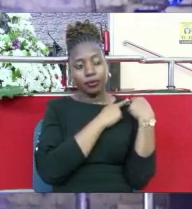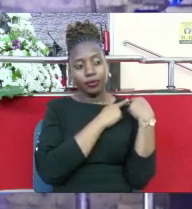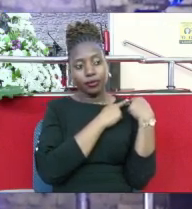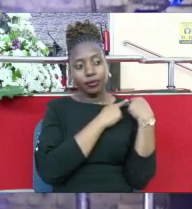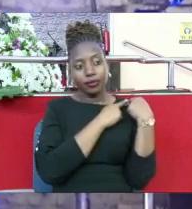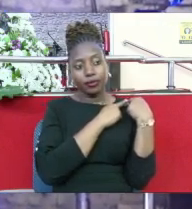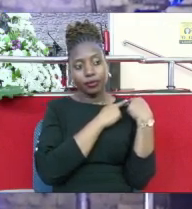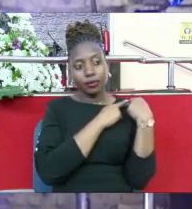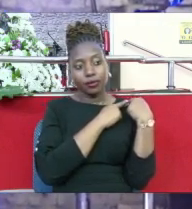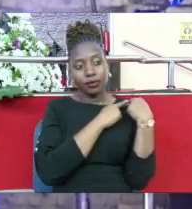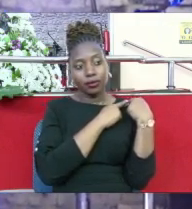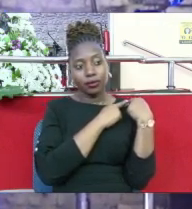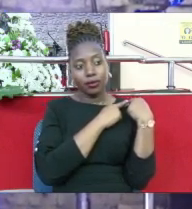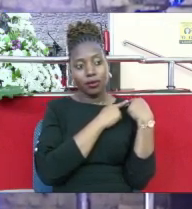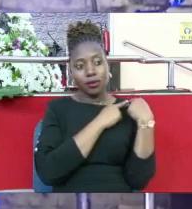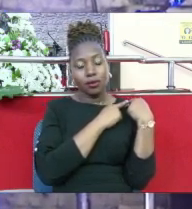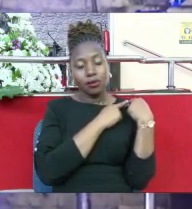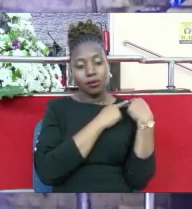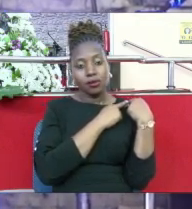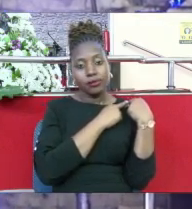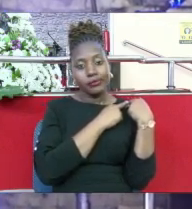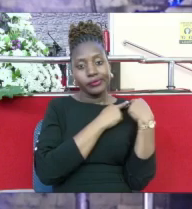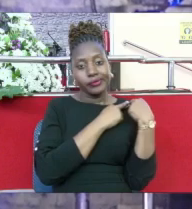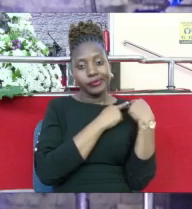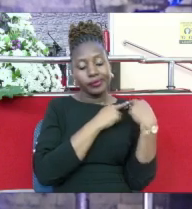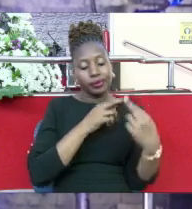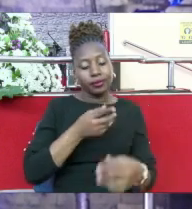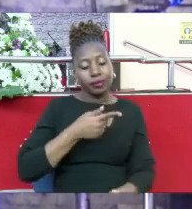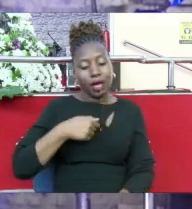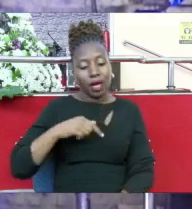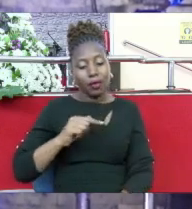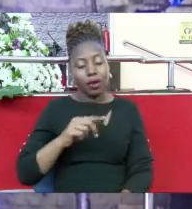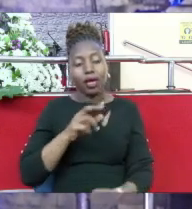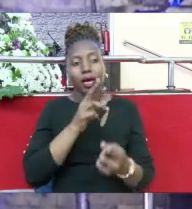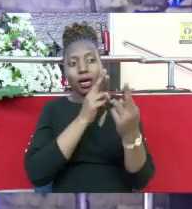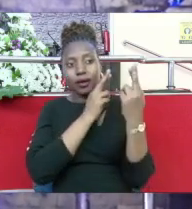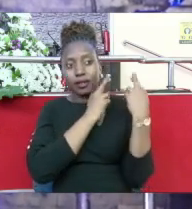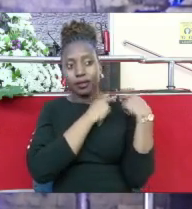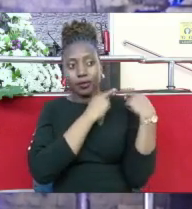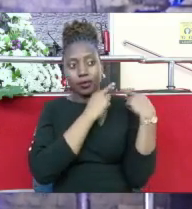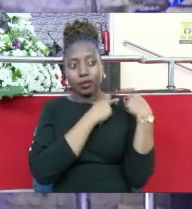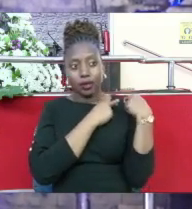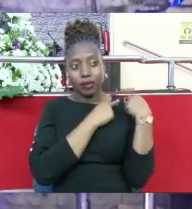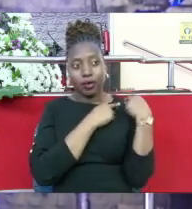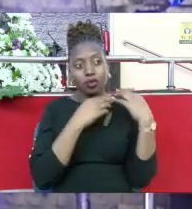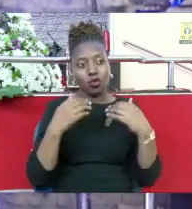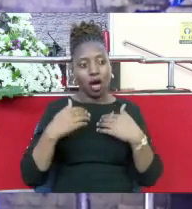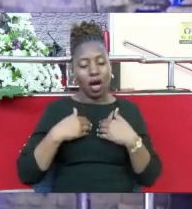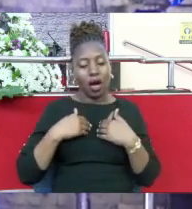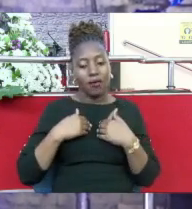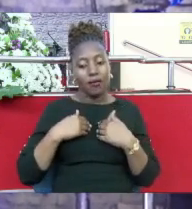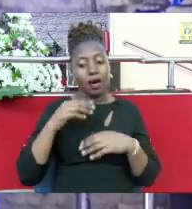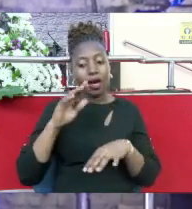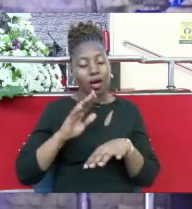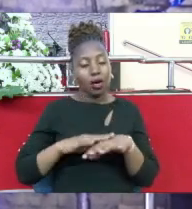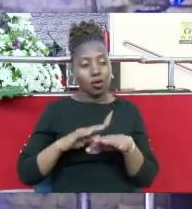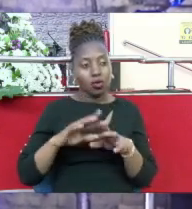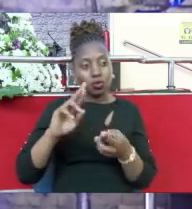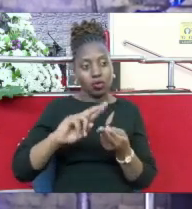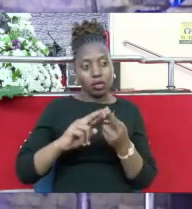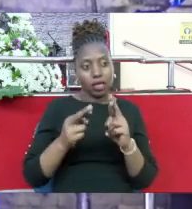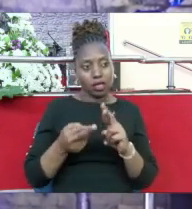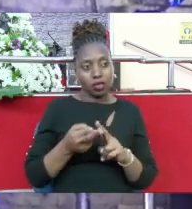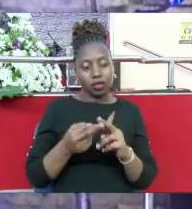are responsible to have a right relationship with God. Tunajukumika na kuwa